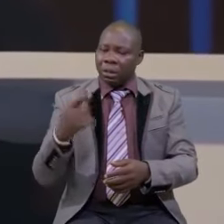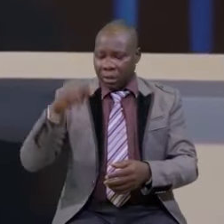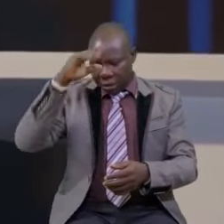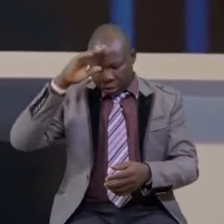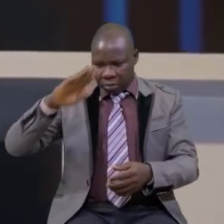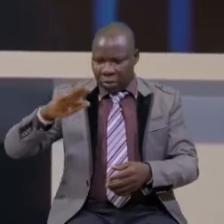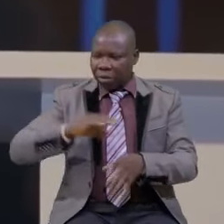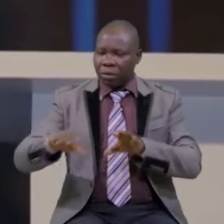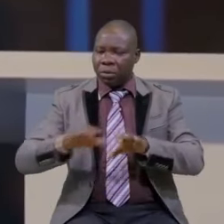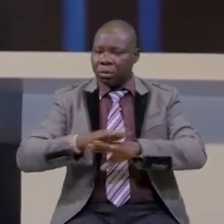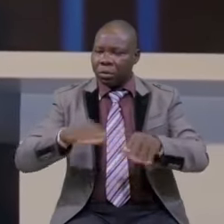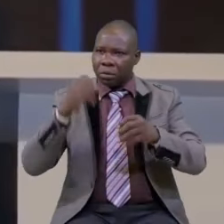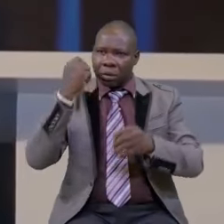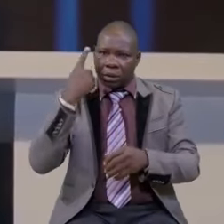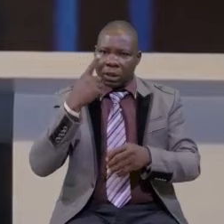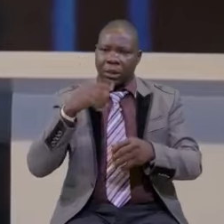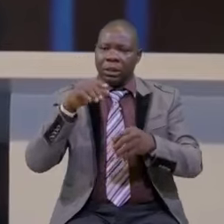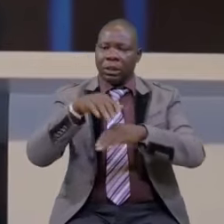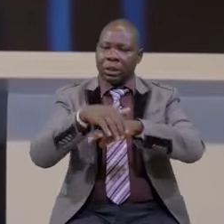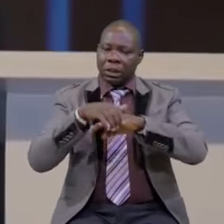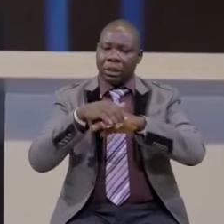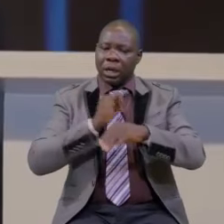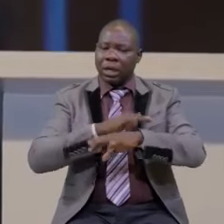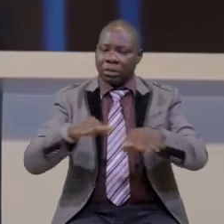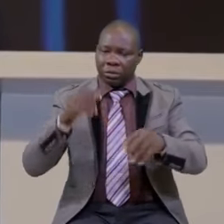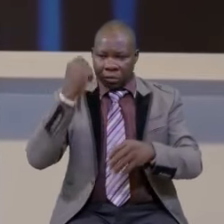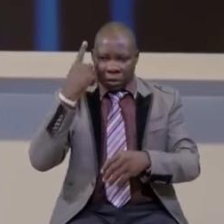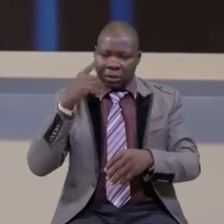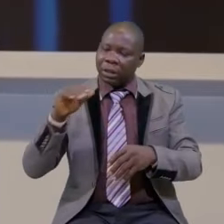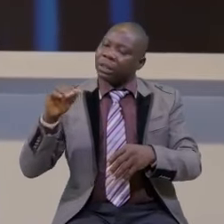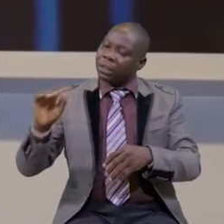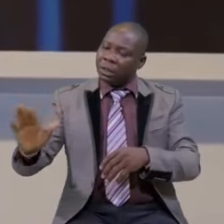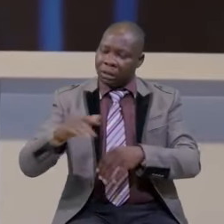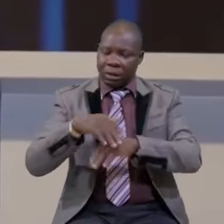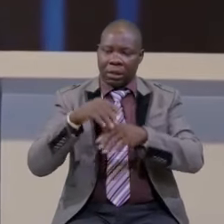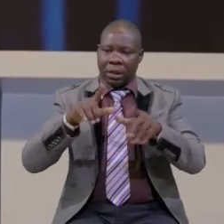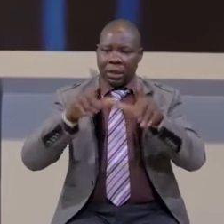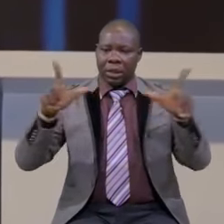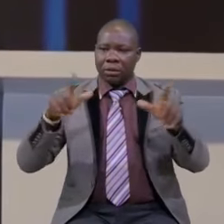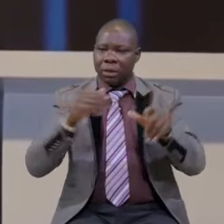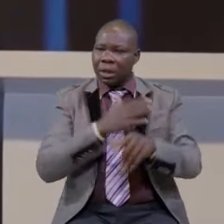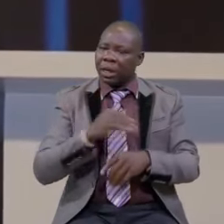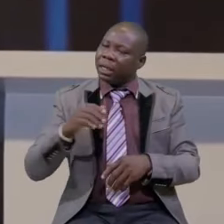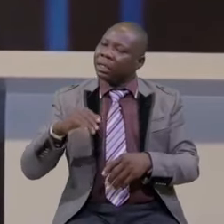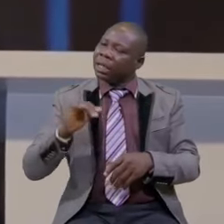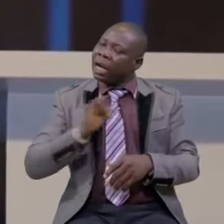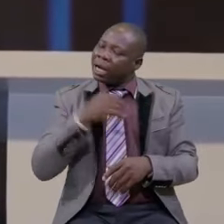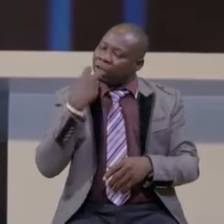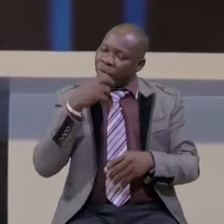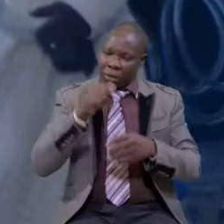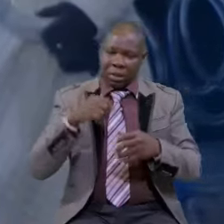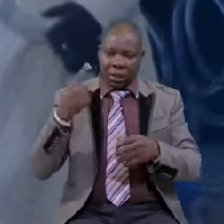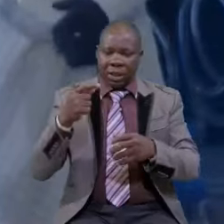language. And I spoke in a language he didn't understand. I wasn't talking to the boy. I was talking to God who understands